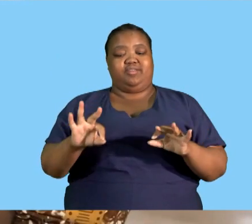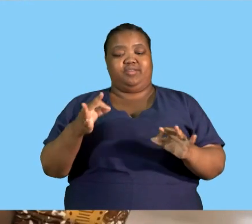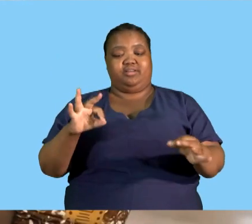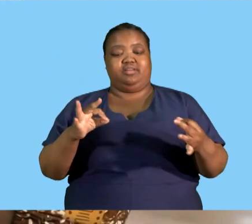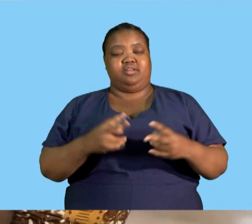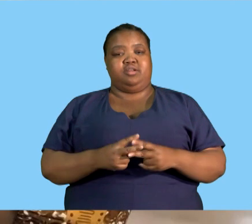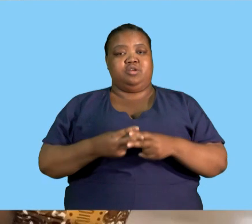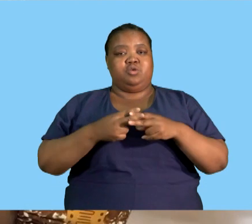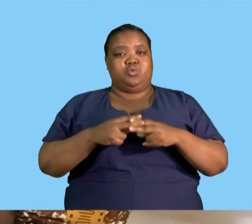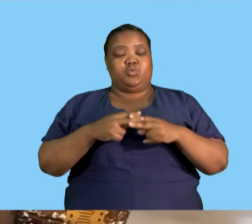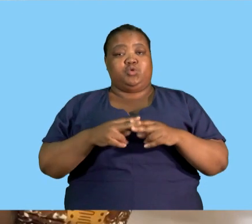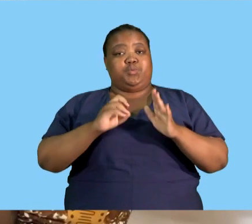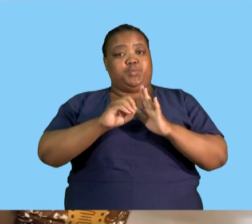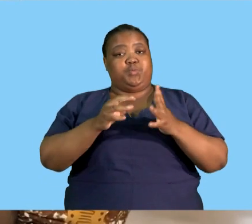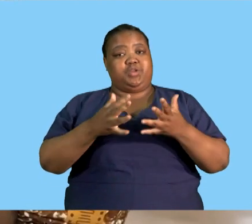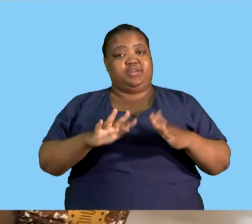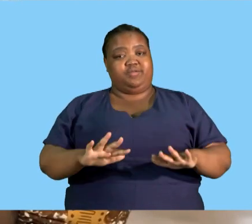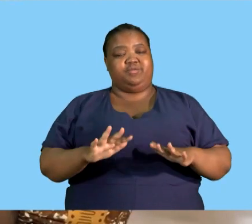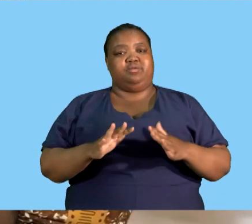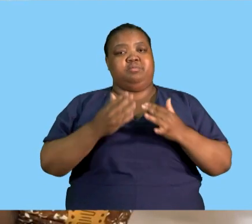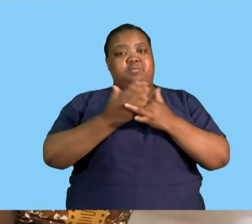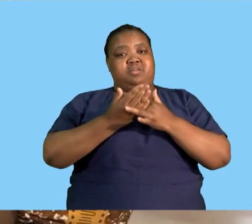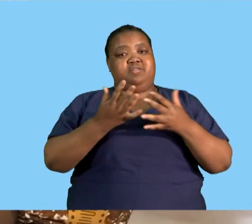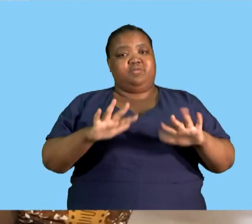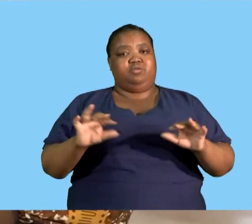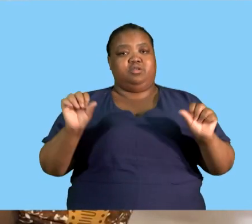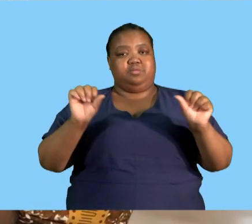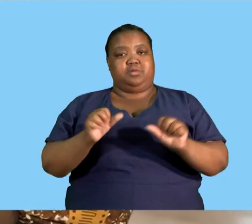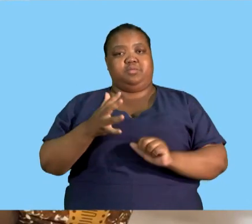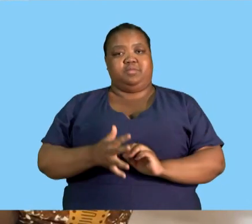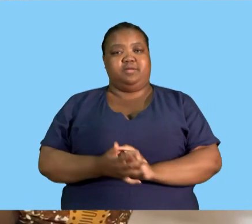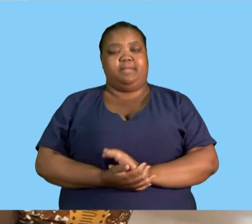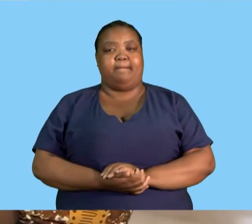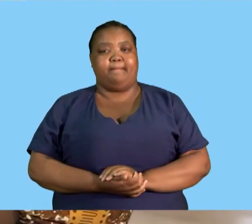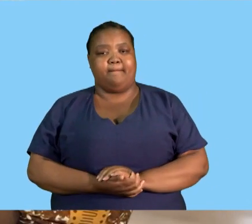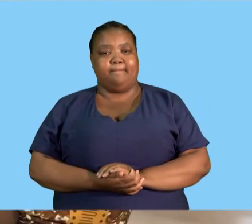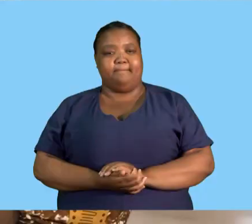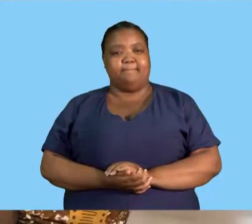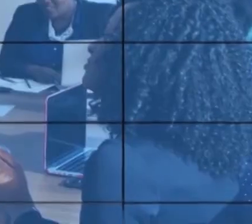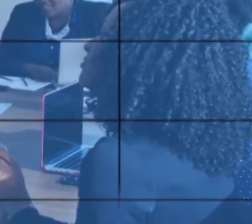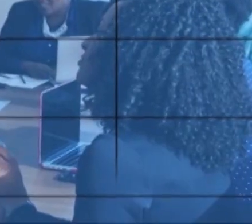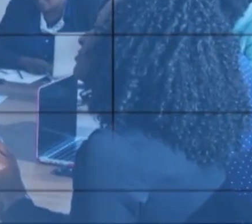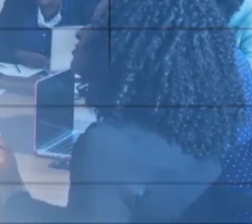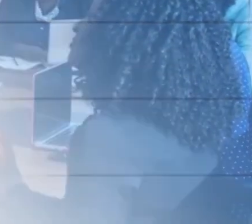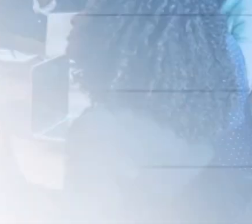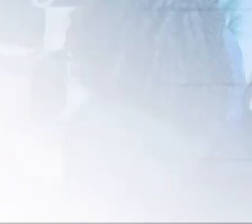back, we're going to start with our journey on industrial analysis tools. I will see you after the break.